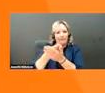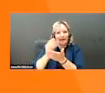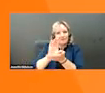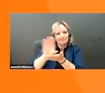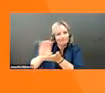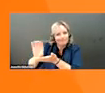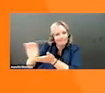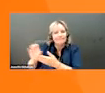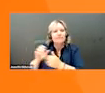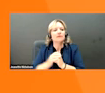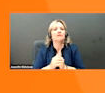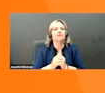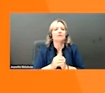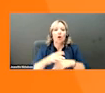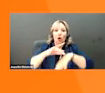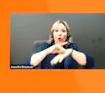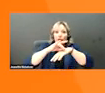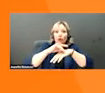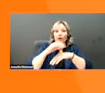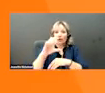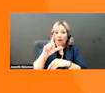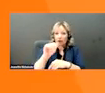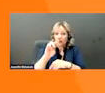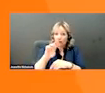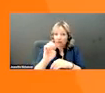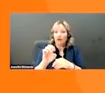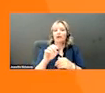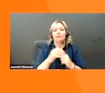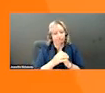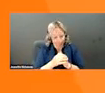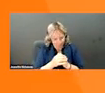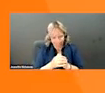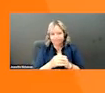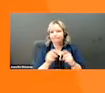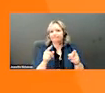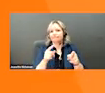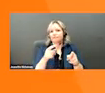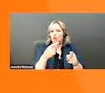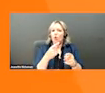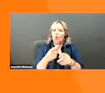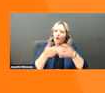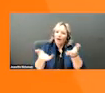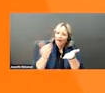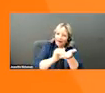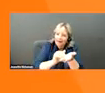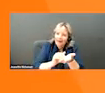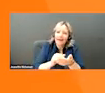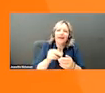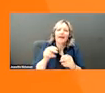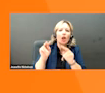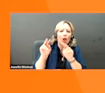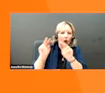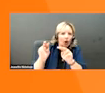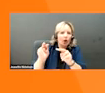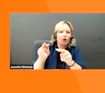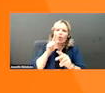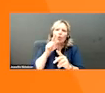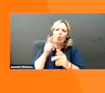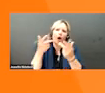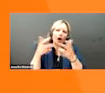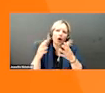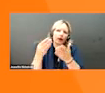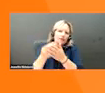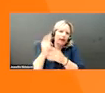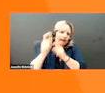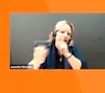which I've mentioned. So really, again, going and looking at who they funded before, what's on their